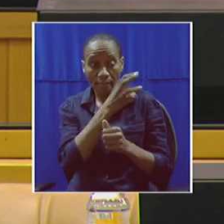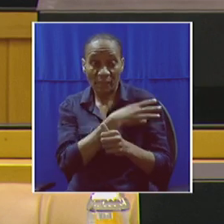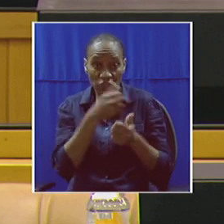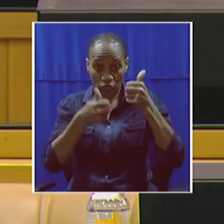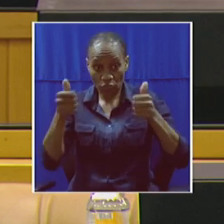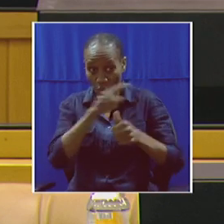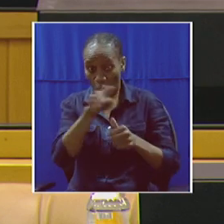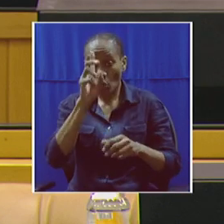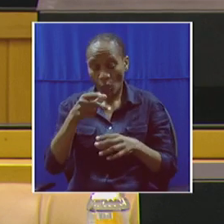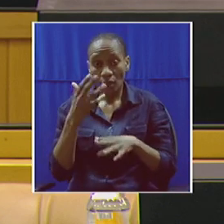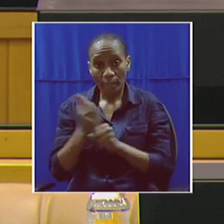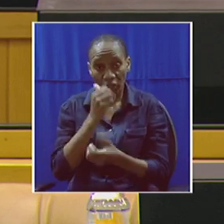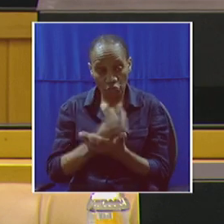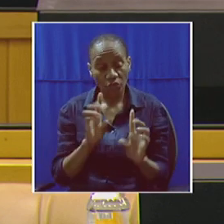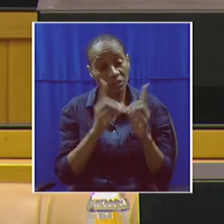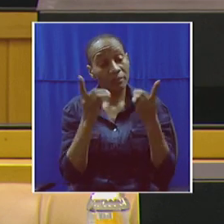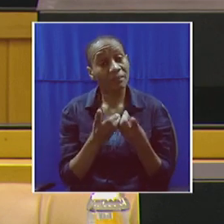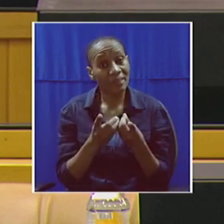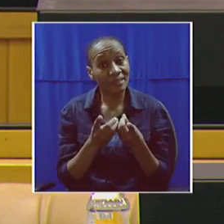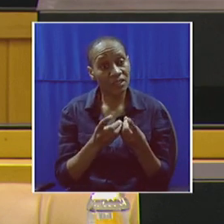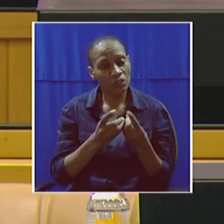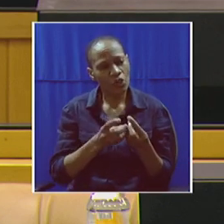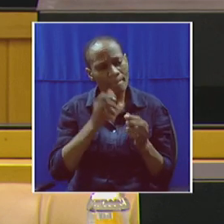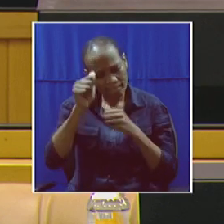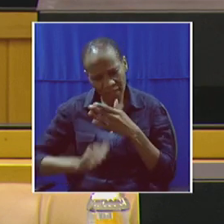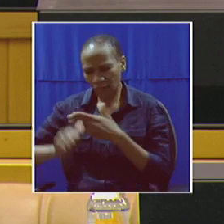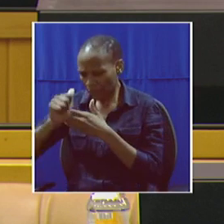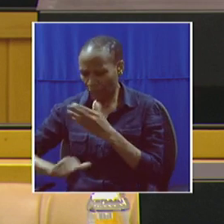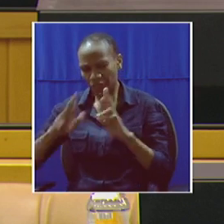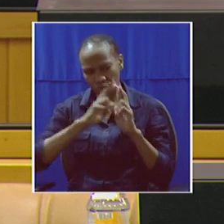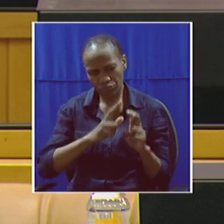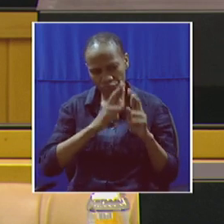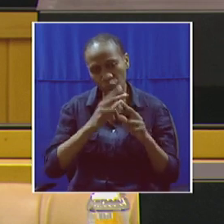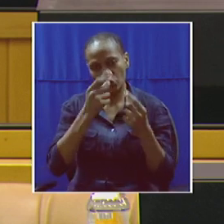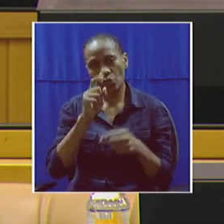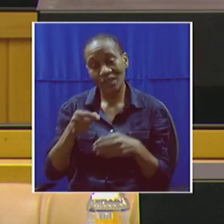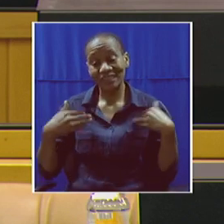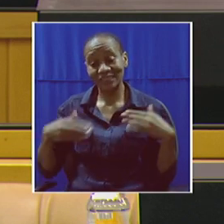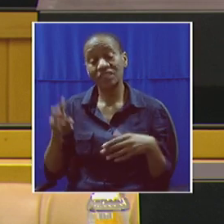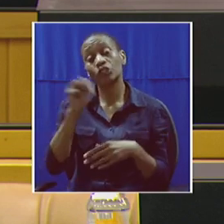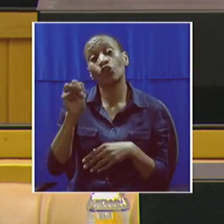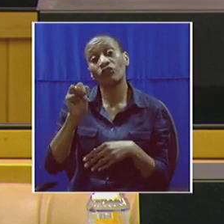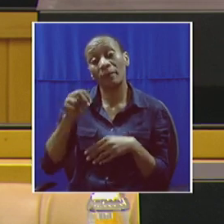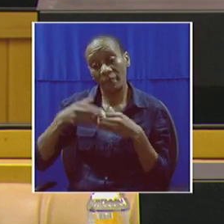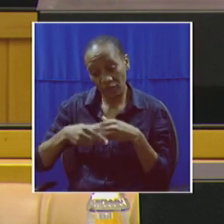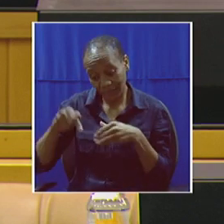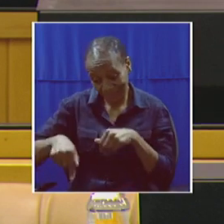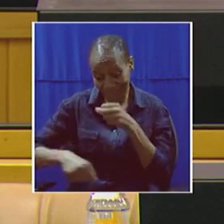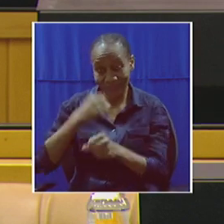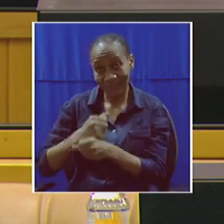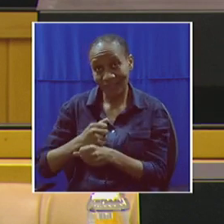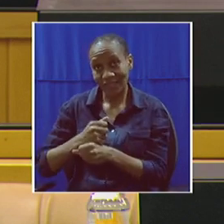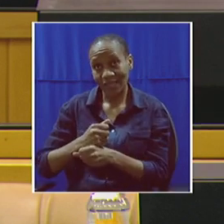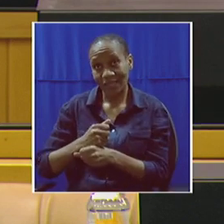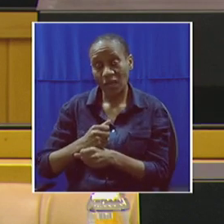the departmental task team with monthly progress reports with effect from November 2019 on